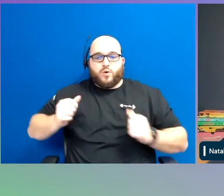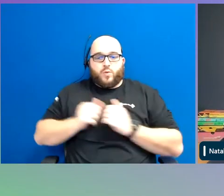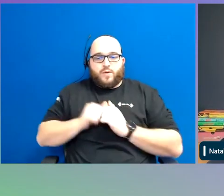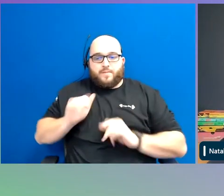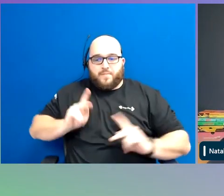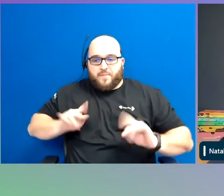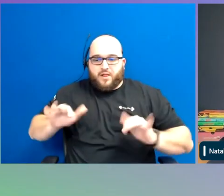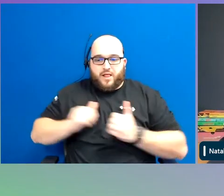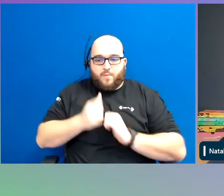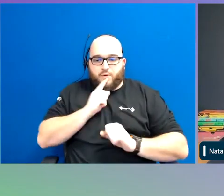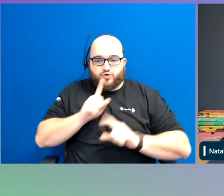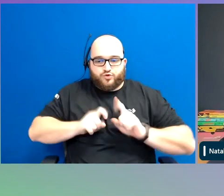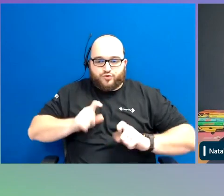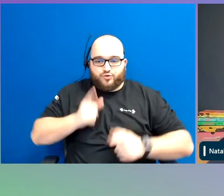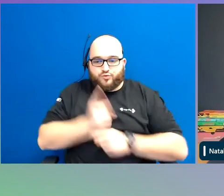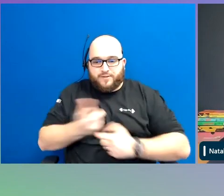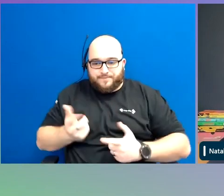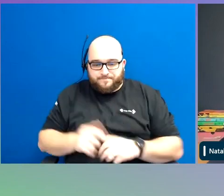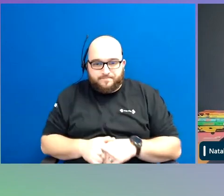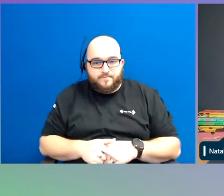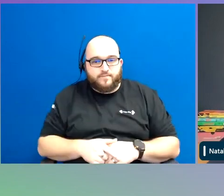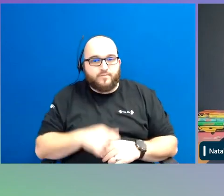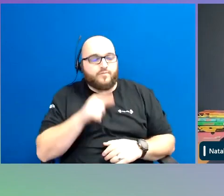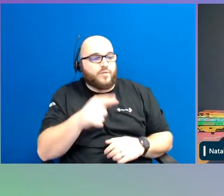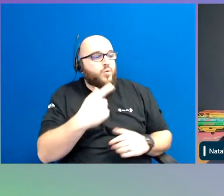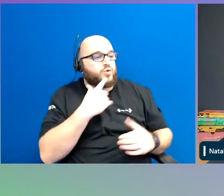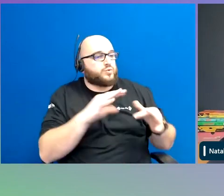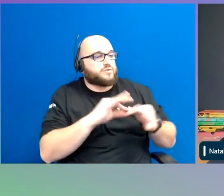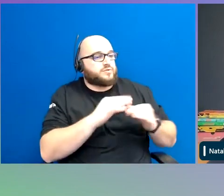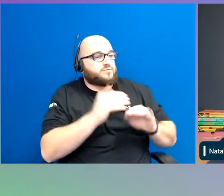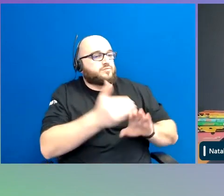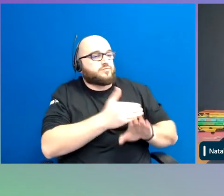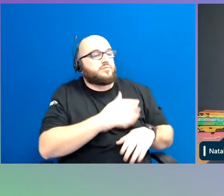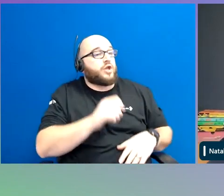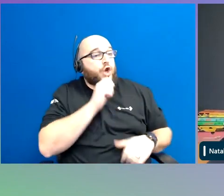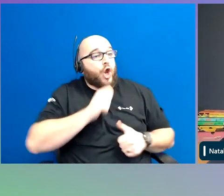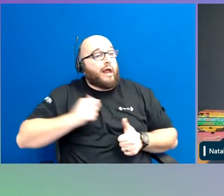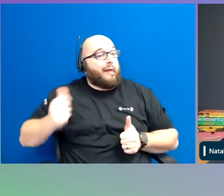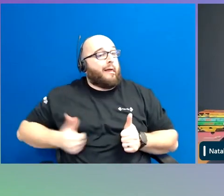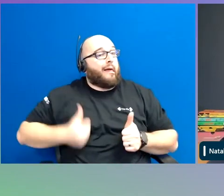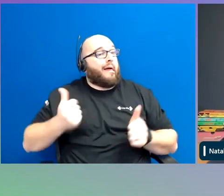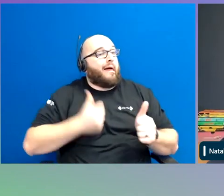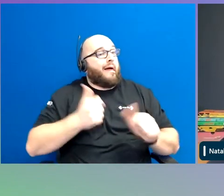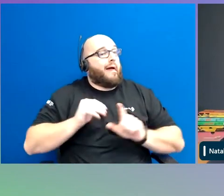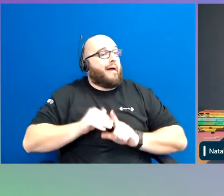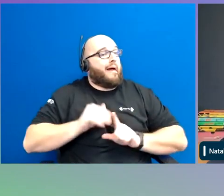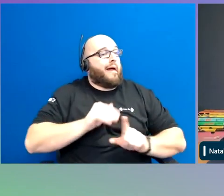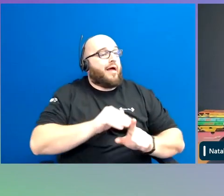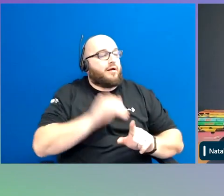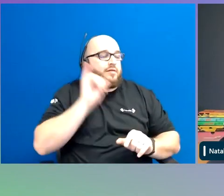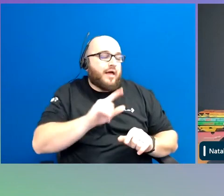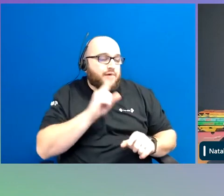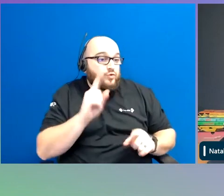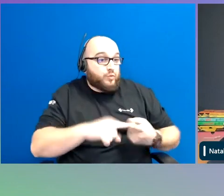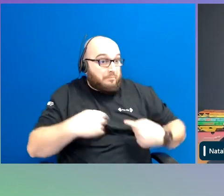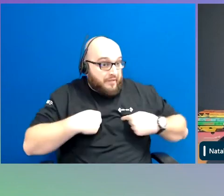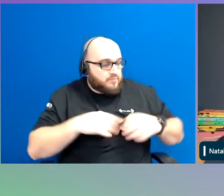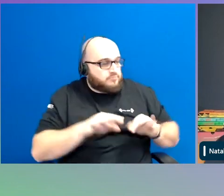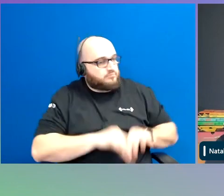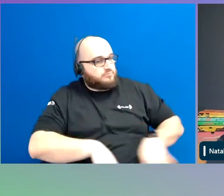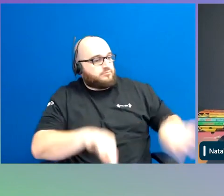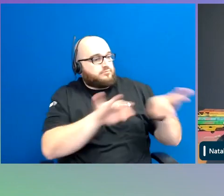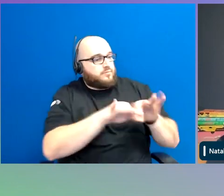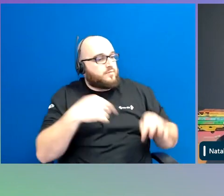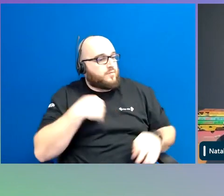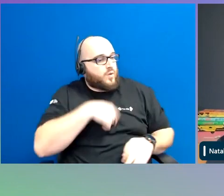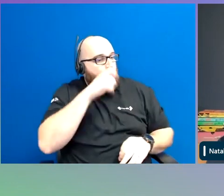in the talk about not chasing people and not, you know, if they drop off, they drop off. I think that's a really key thing to consider as well,